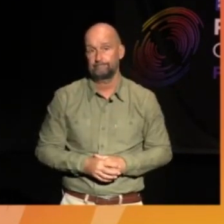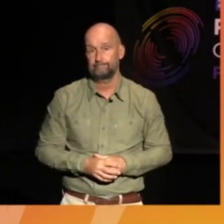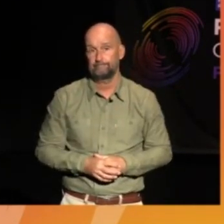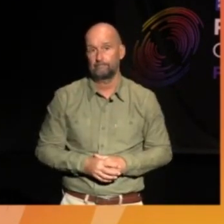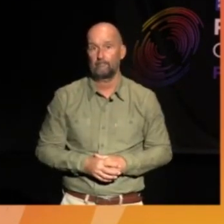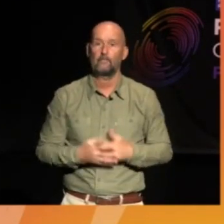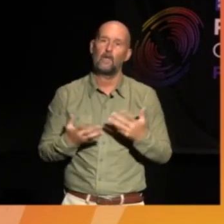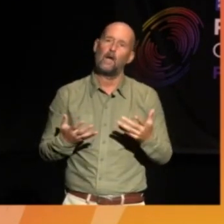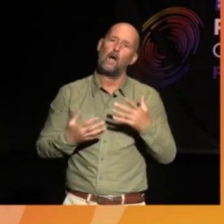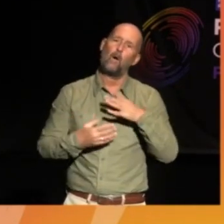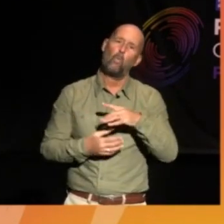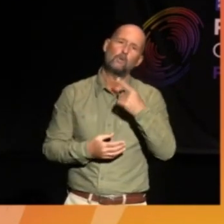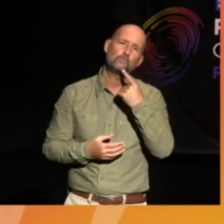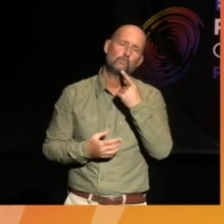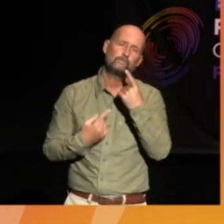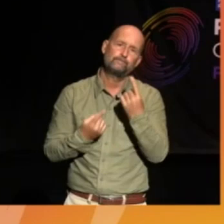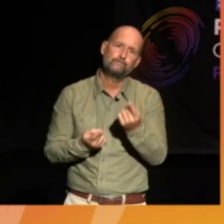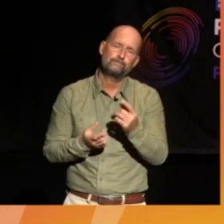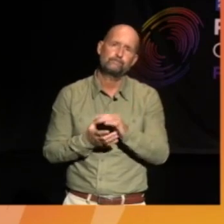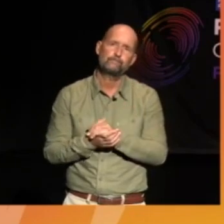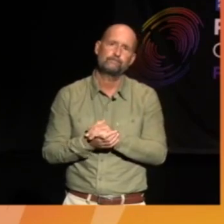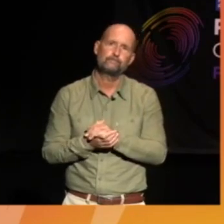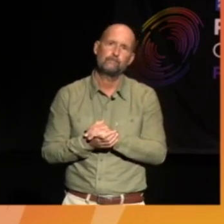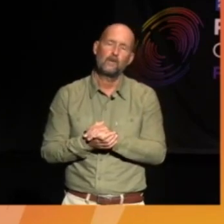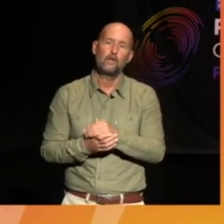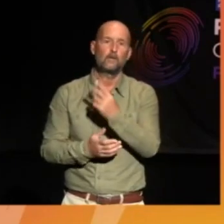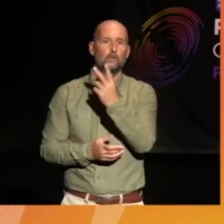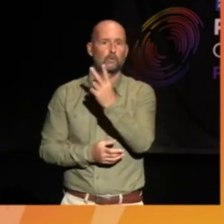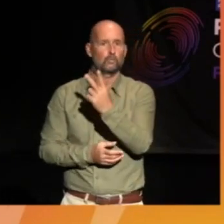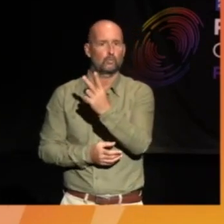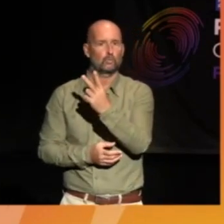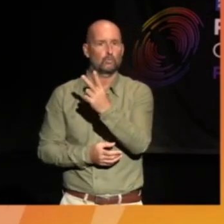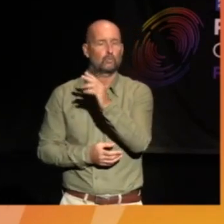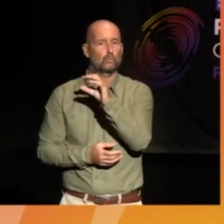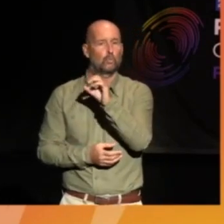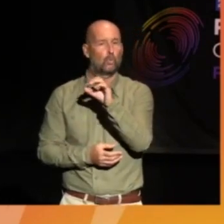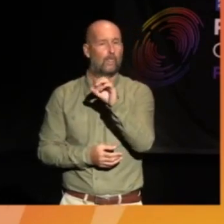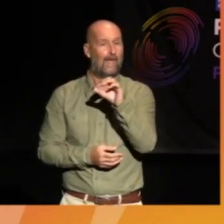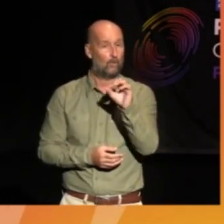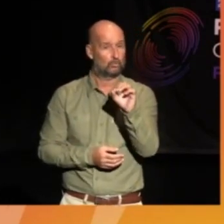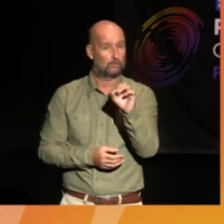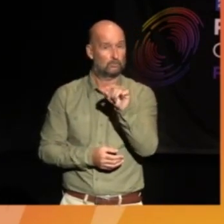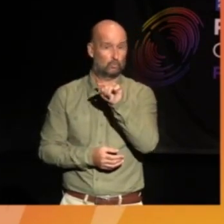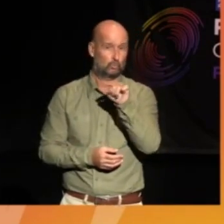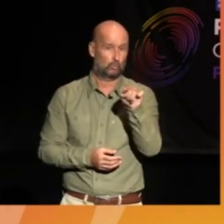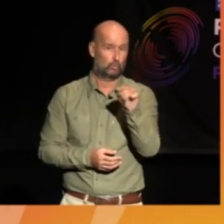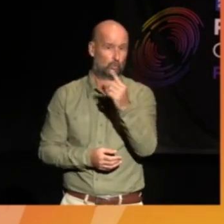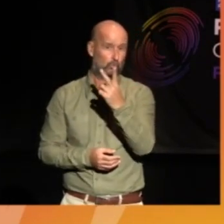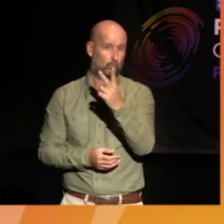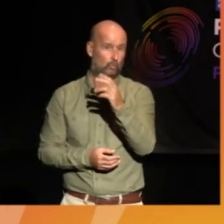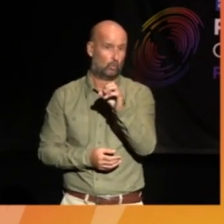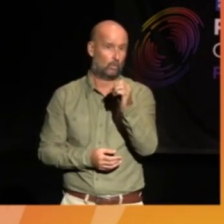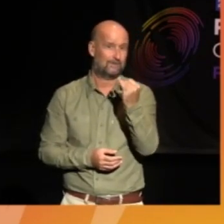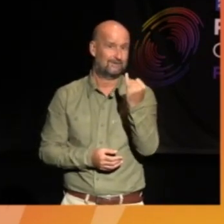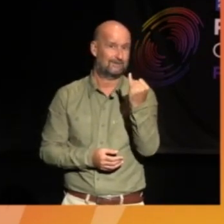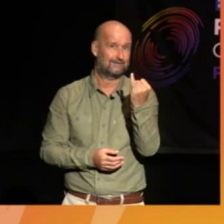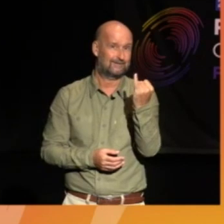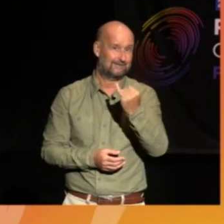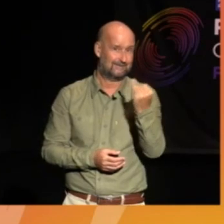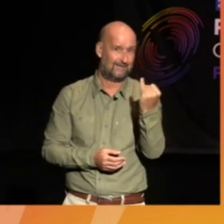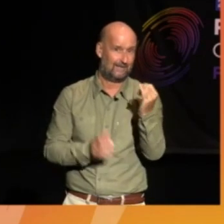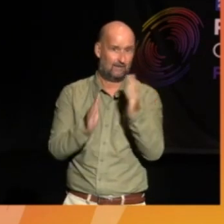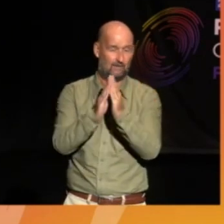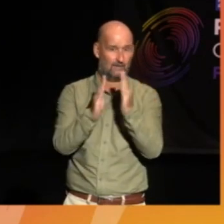I would like to say that between 2000 and 2016, those 16 years